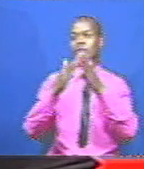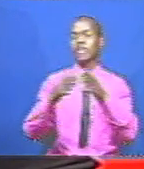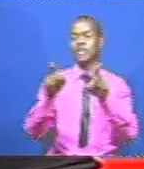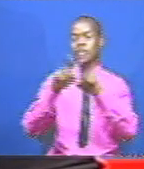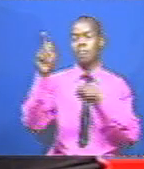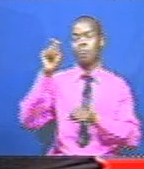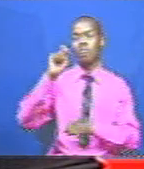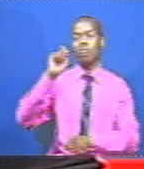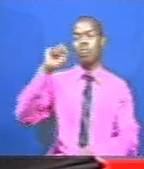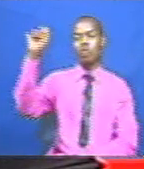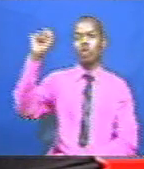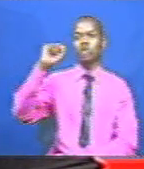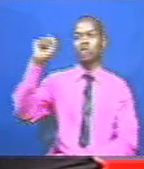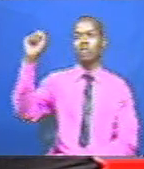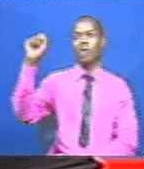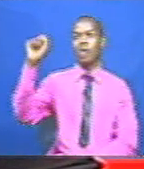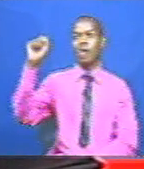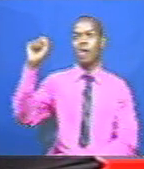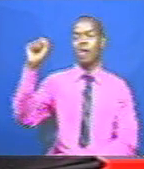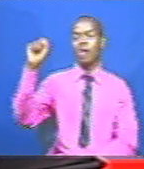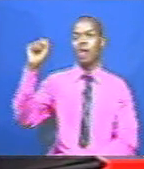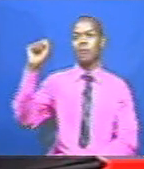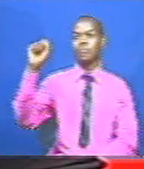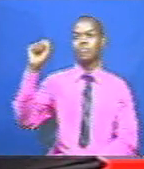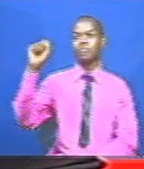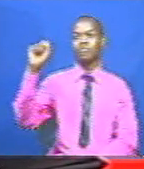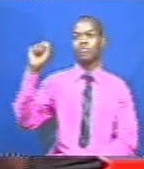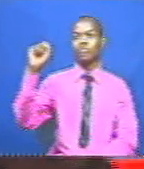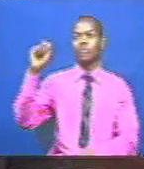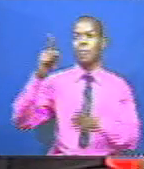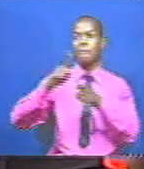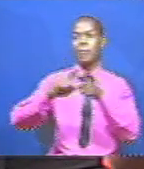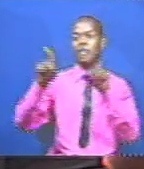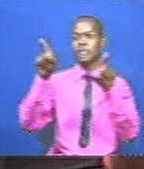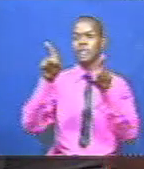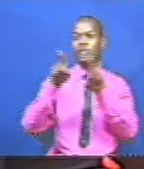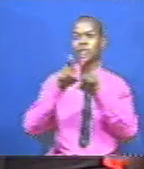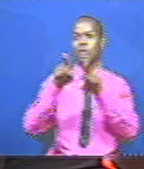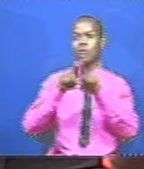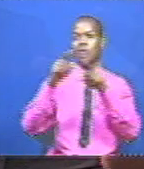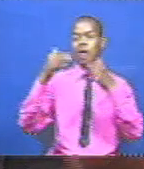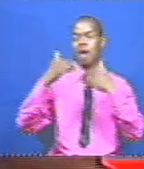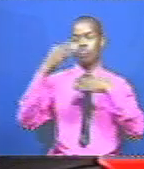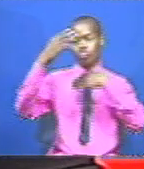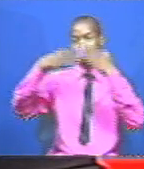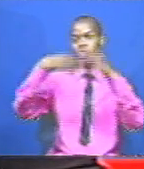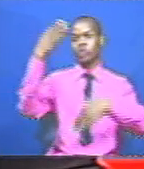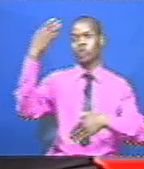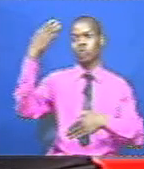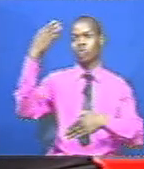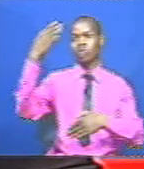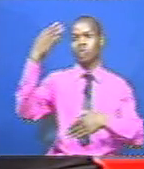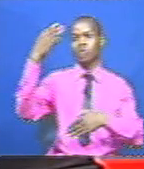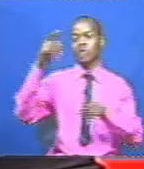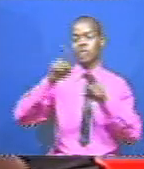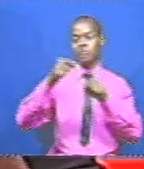political kind of alliances. But they also reached out to the professionals, and I was one